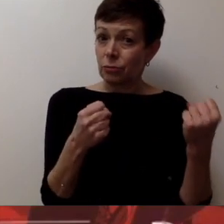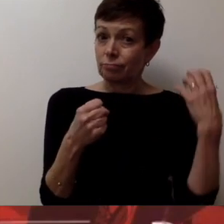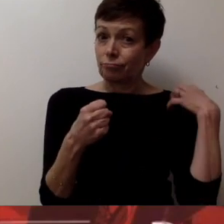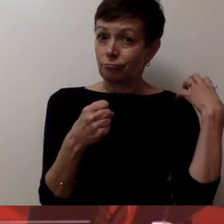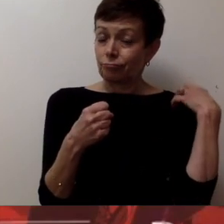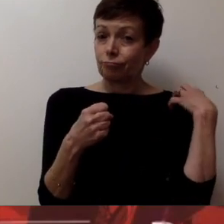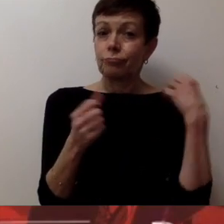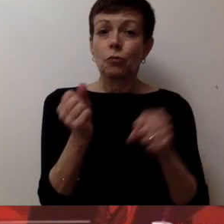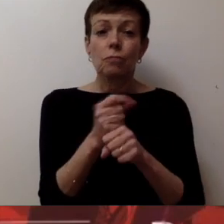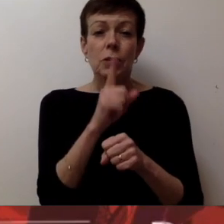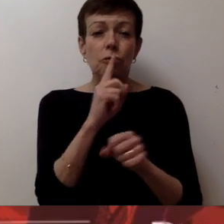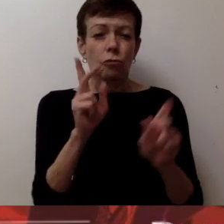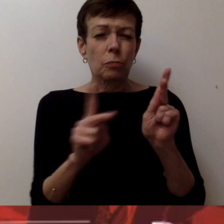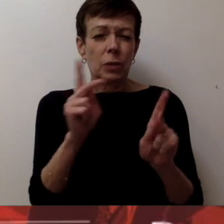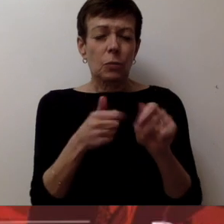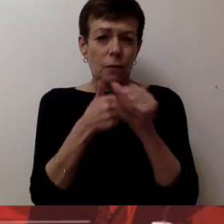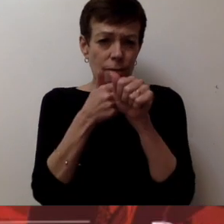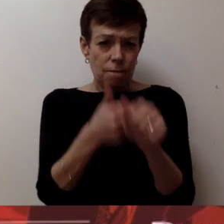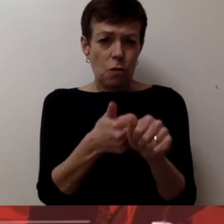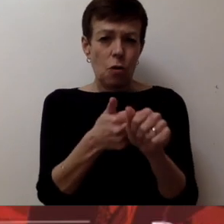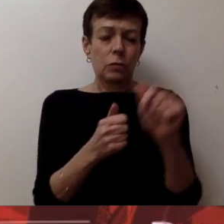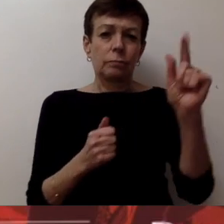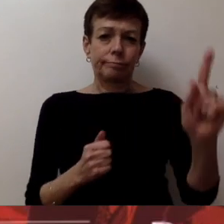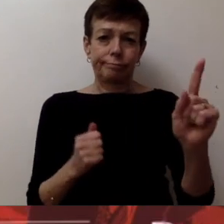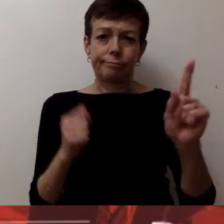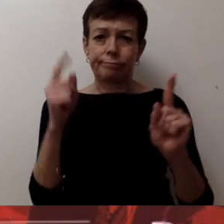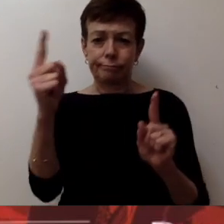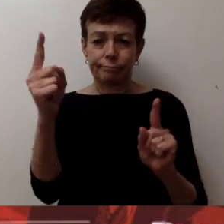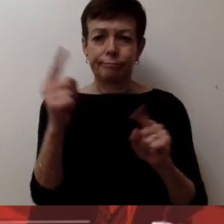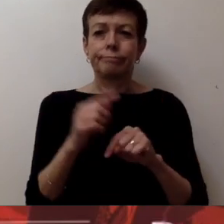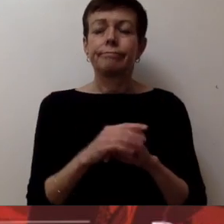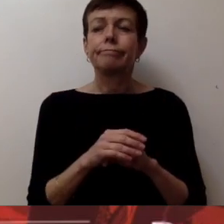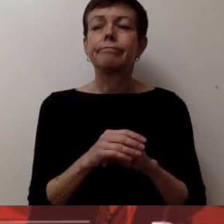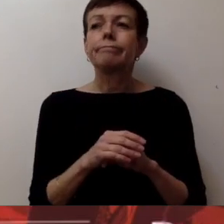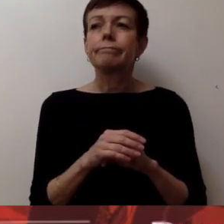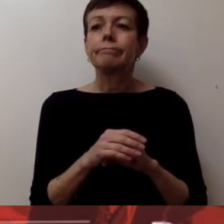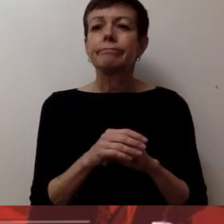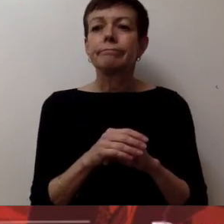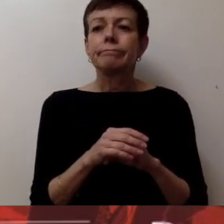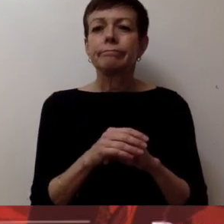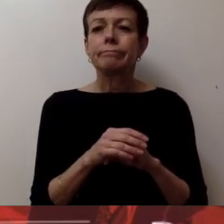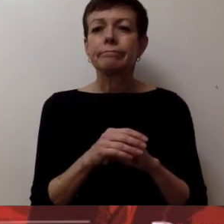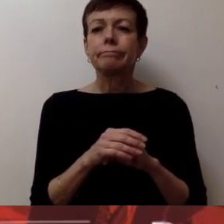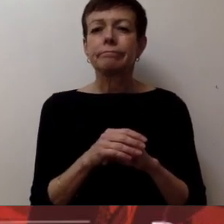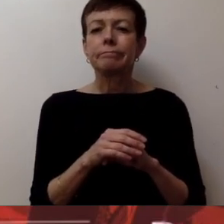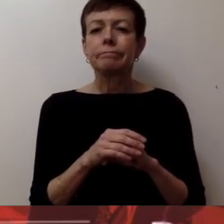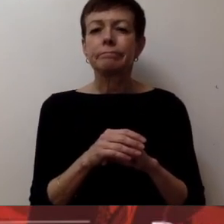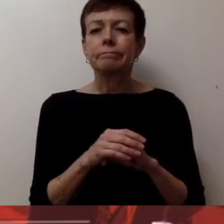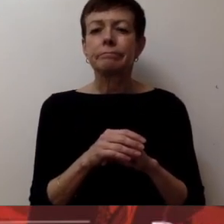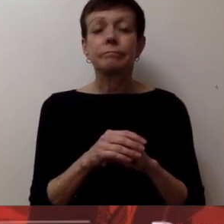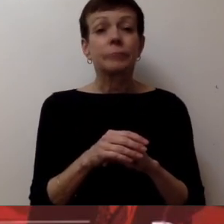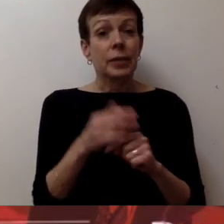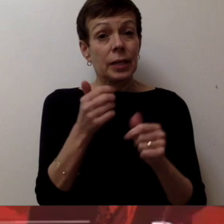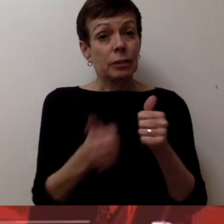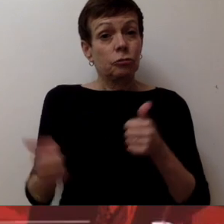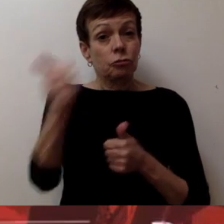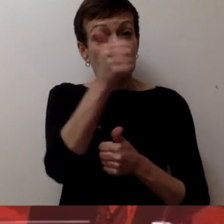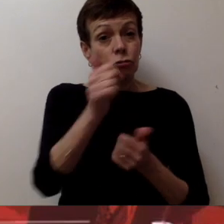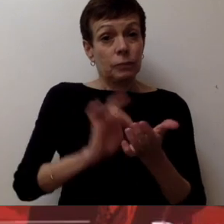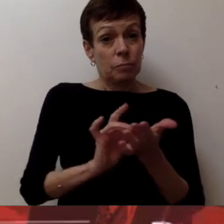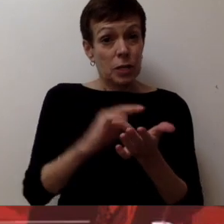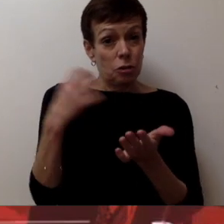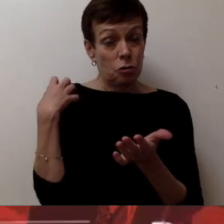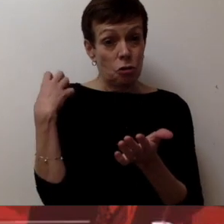compliance with public health orders related to COVID-19. So in terms of orders that were issued by the Chief